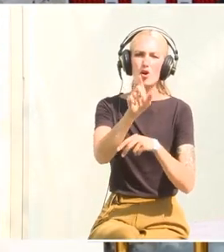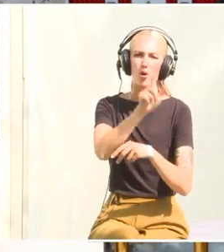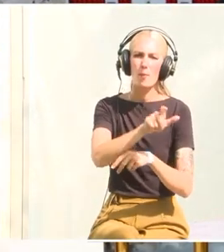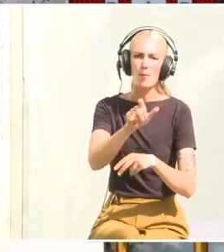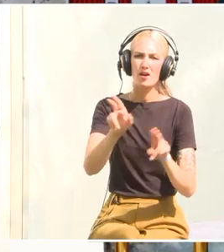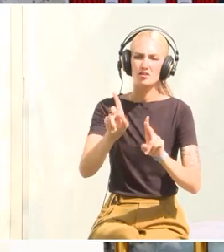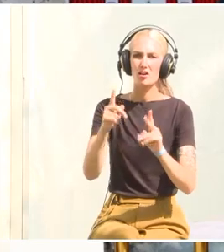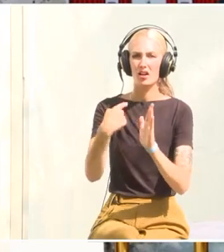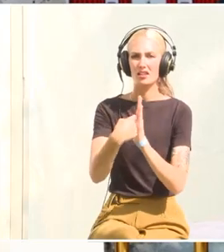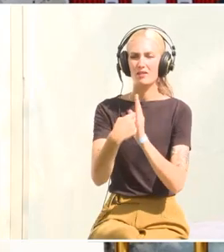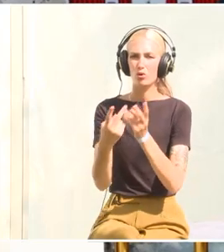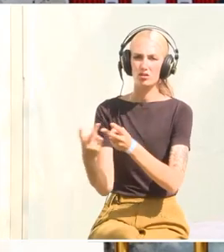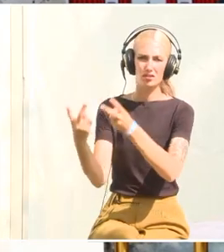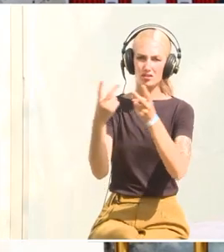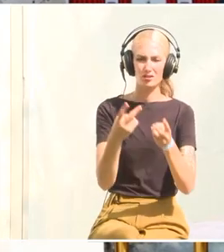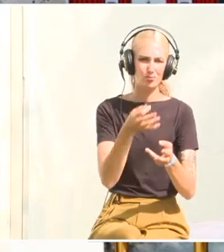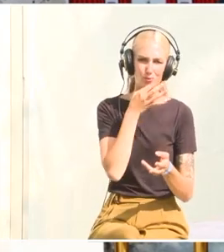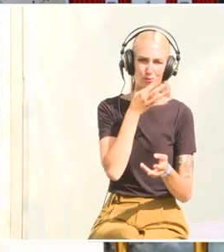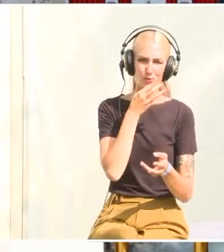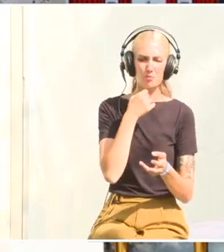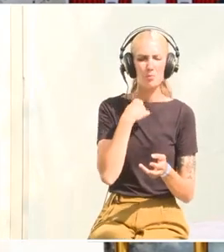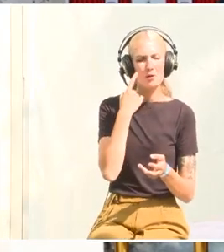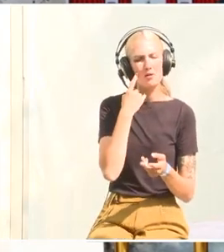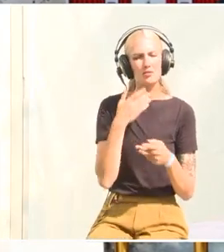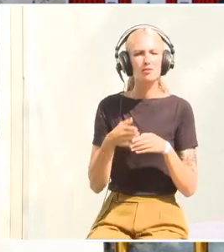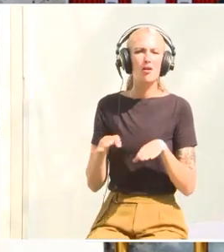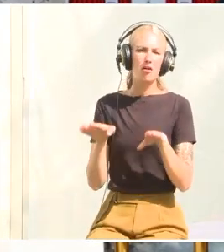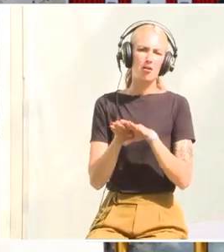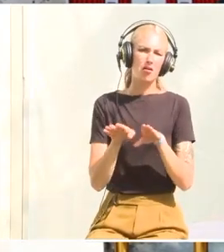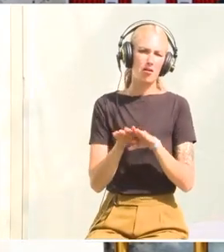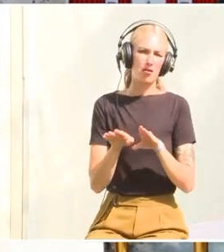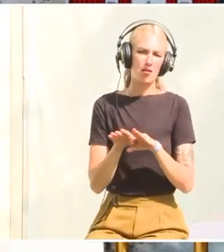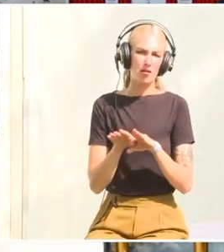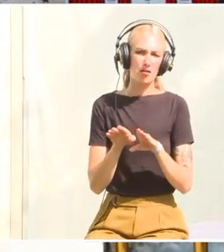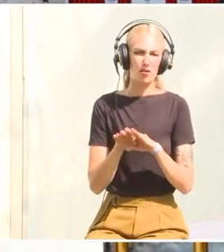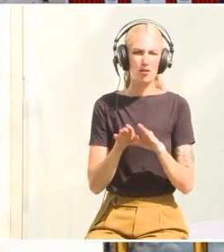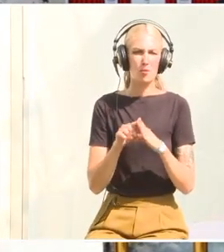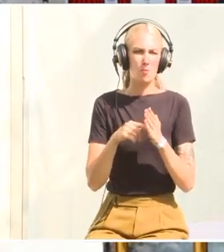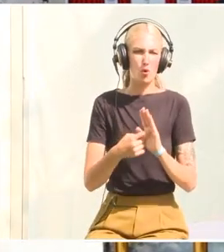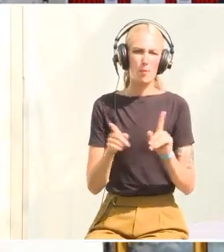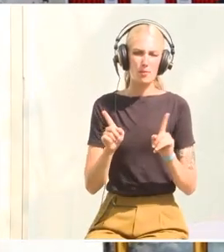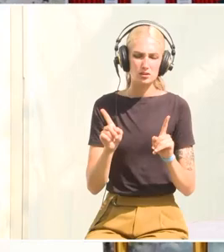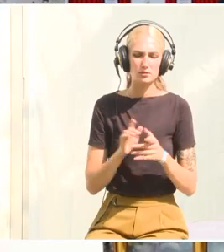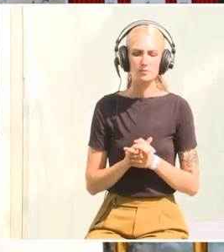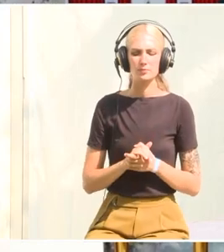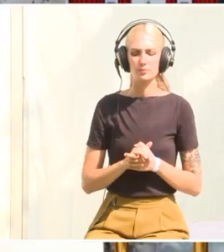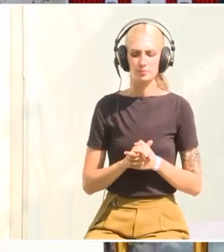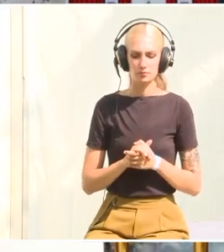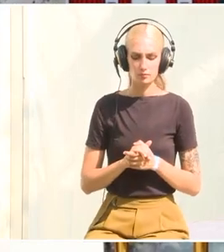would rather kind of go, what are some of the key characteristics? That when we talk about digital nomads, we don't talk